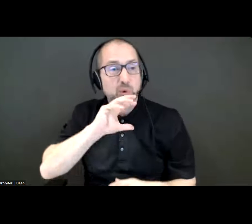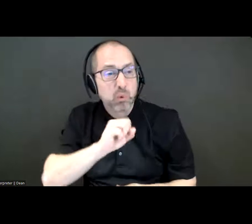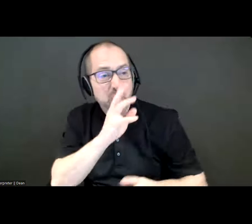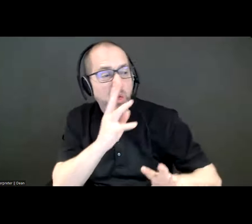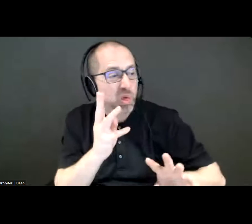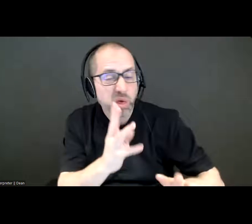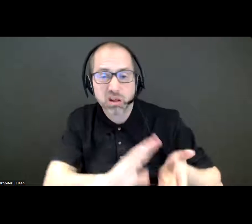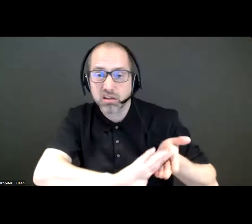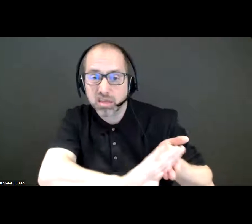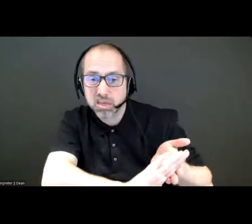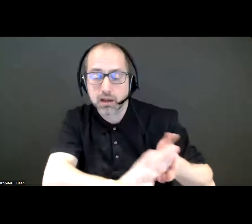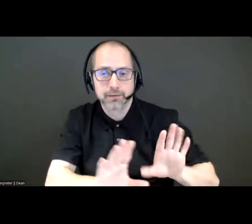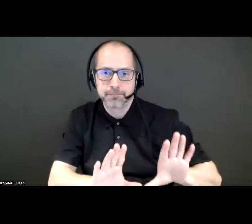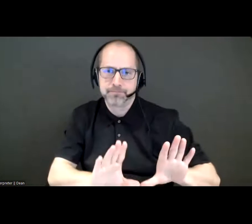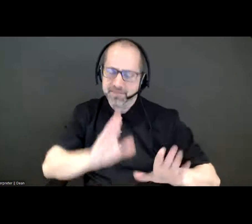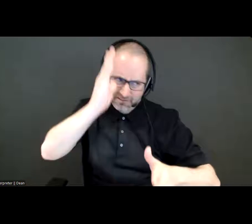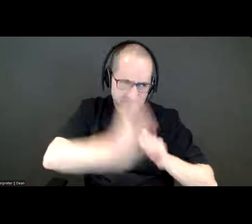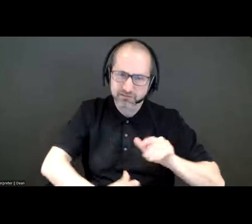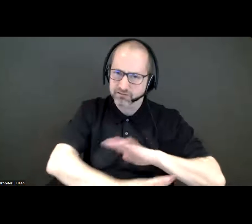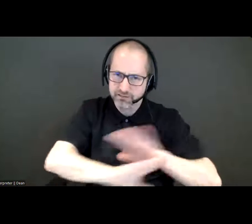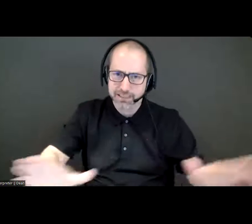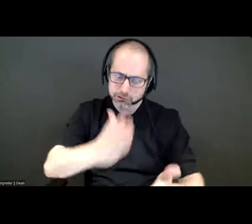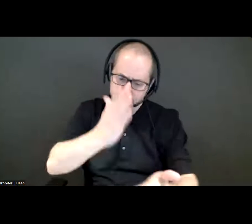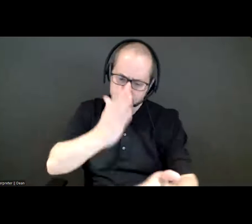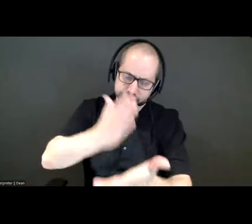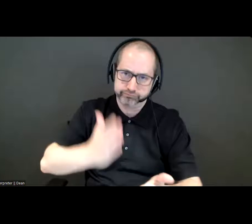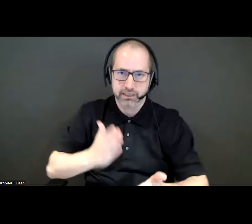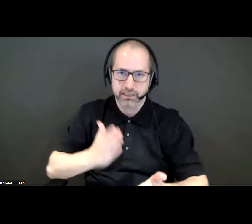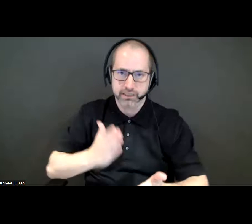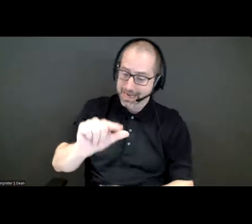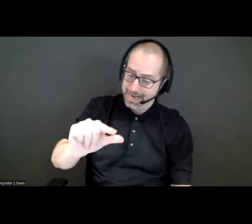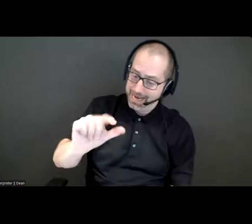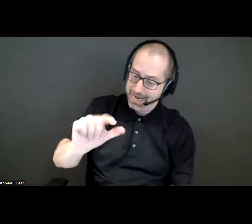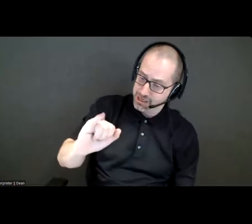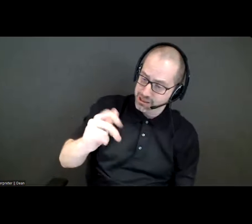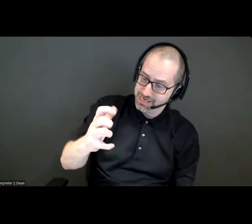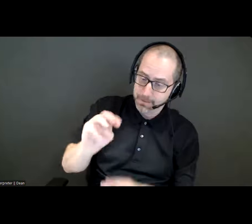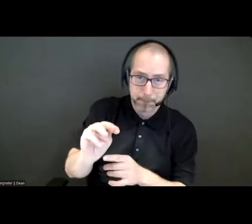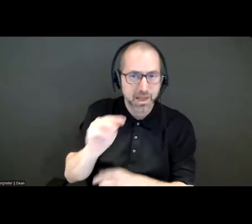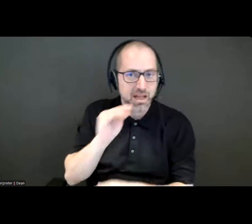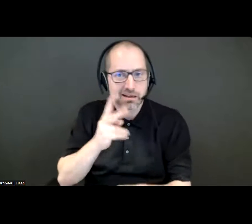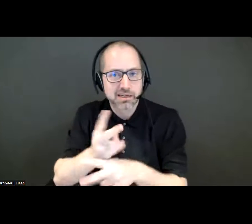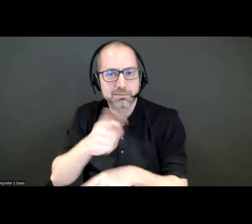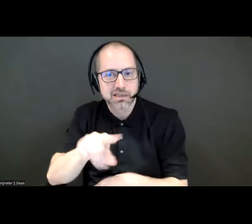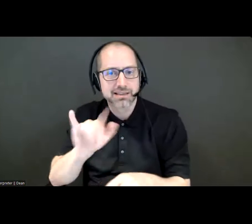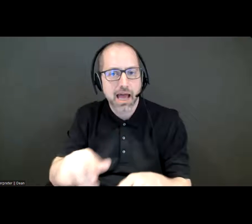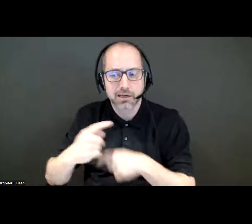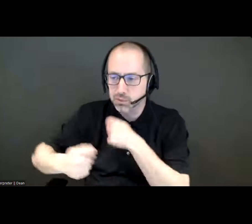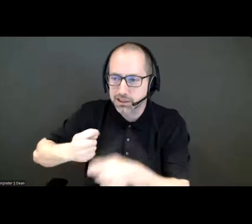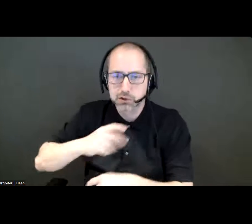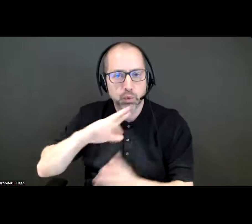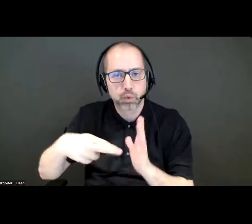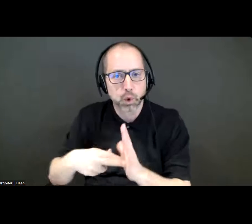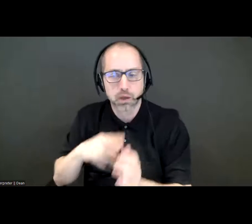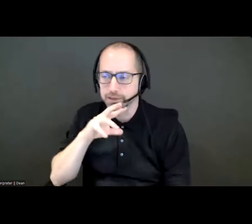this topic, that it's ageism that keeps us into a kind of a traditional role of growing old,